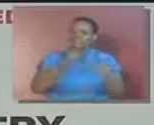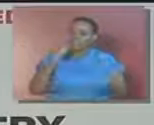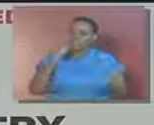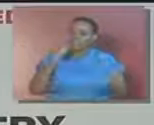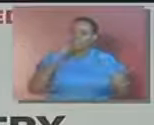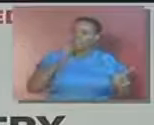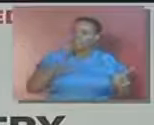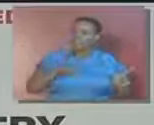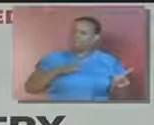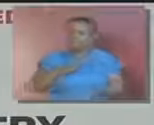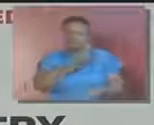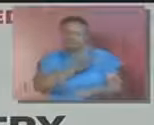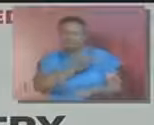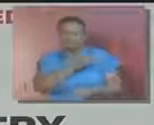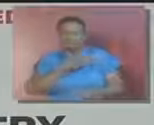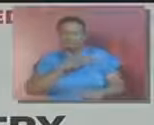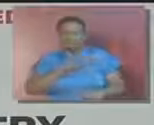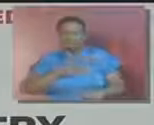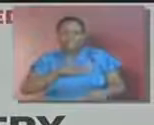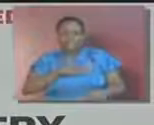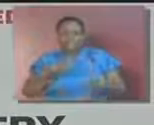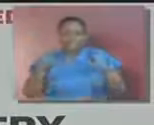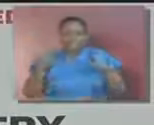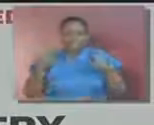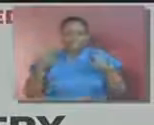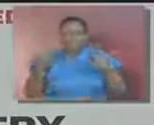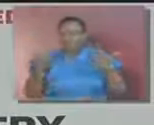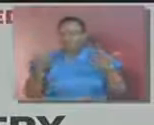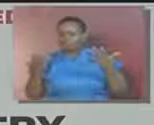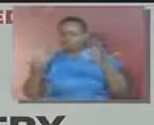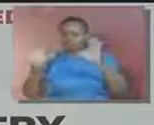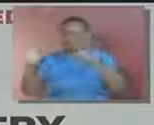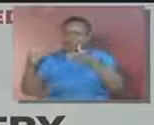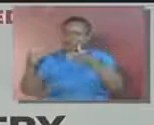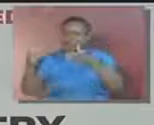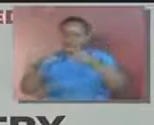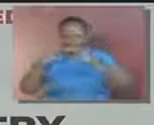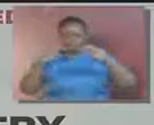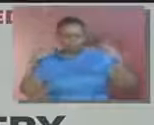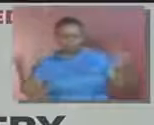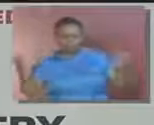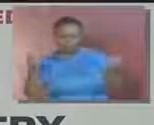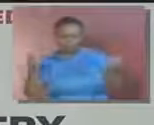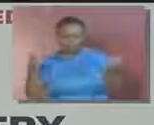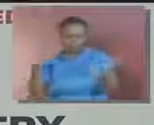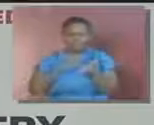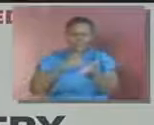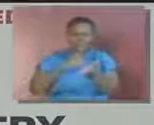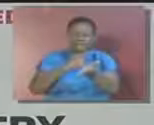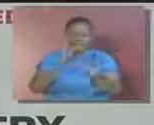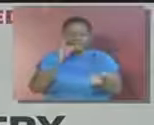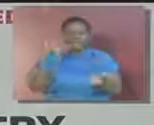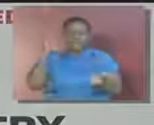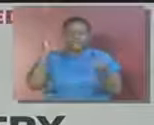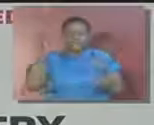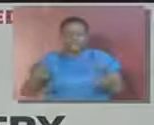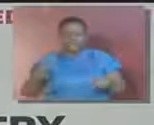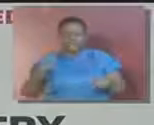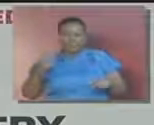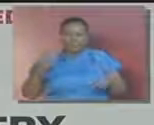experts, which we did yesterday. Bearing in mind the recent